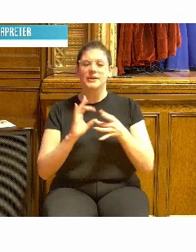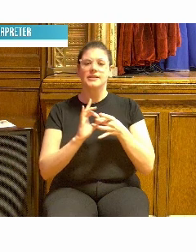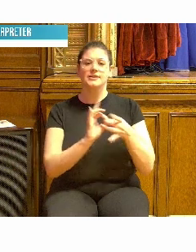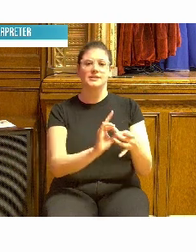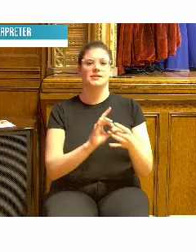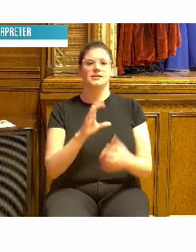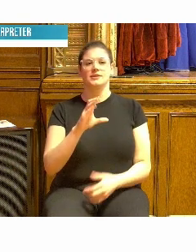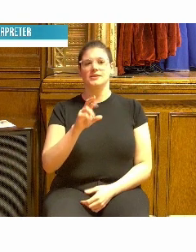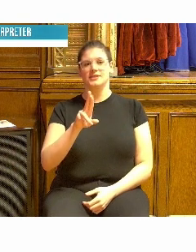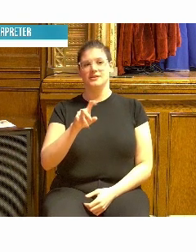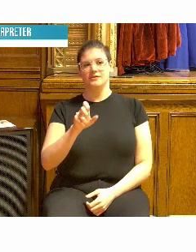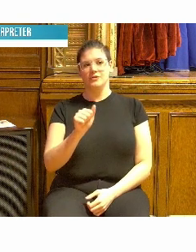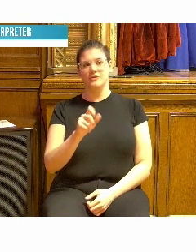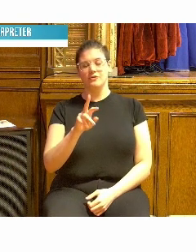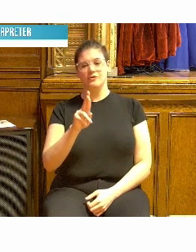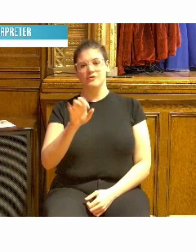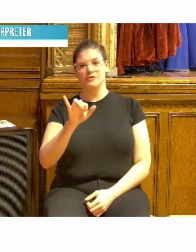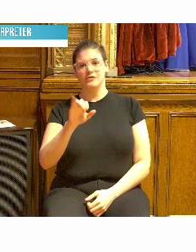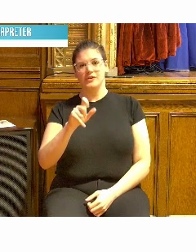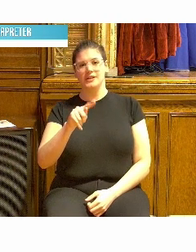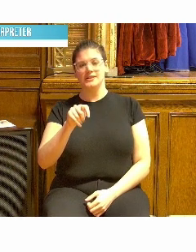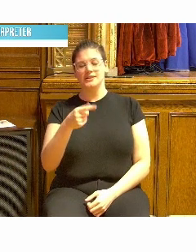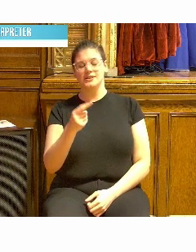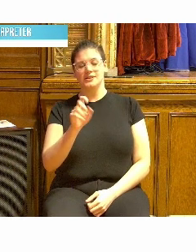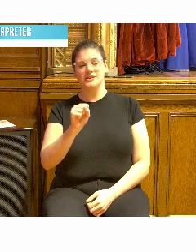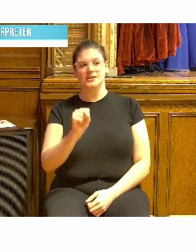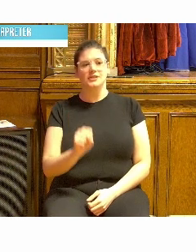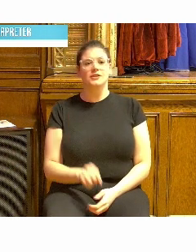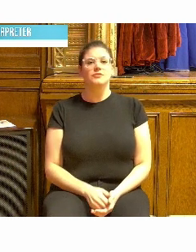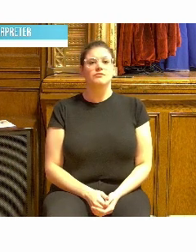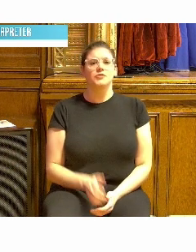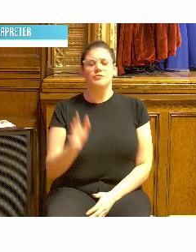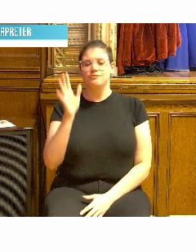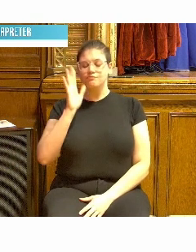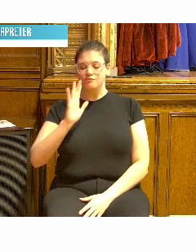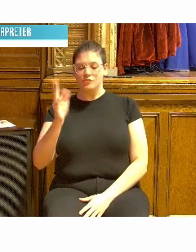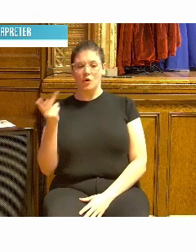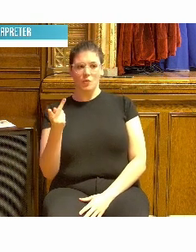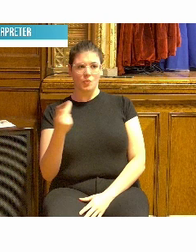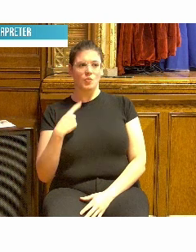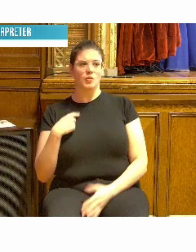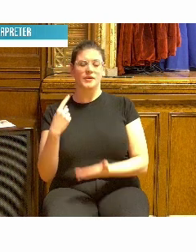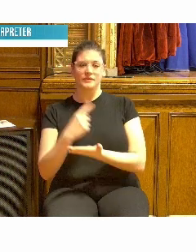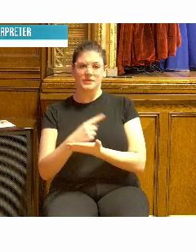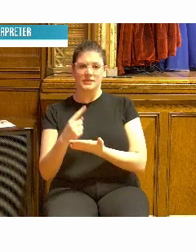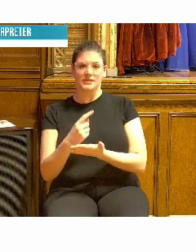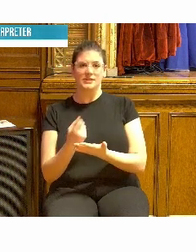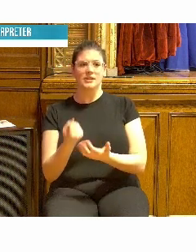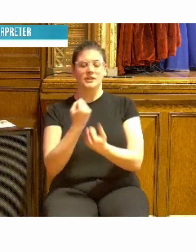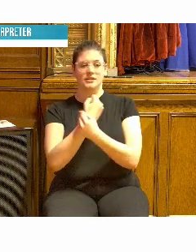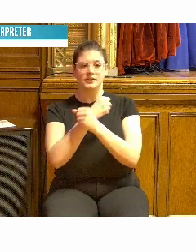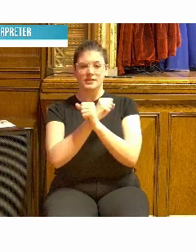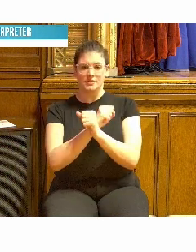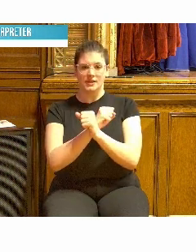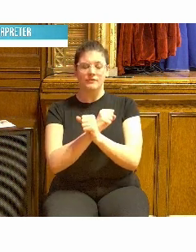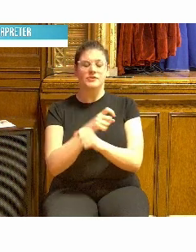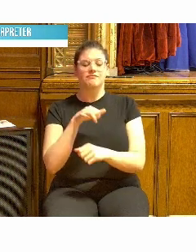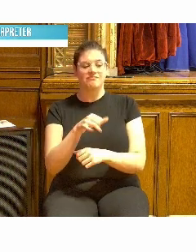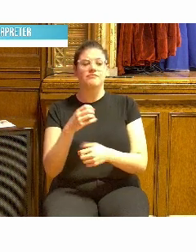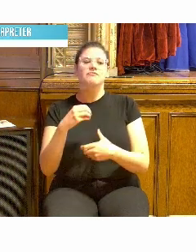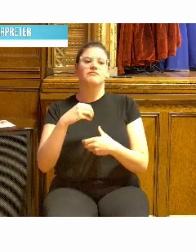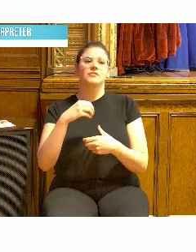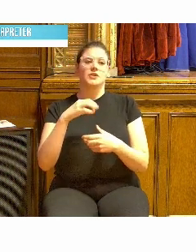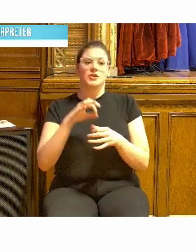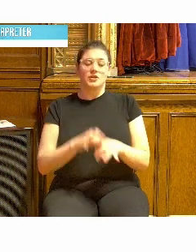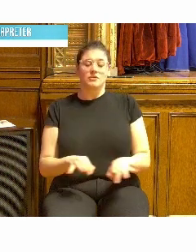resistanceMapping.org. At past public hearings, we talked about the way enslavement is a central part of New York's and Rochester's history,